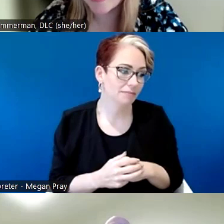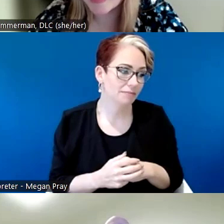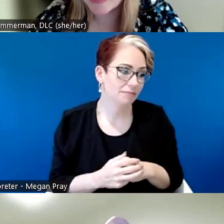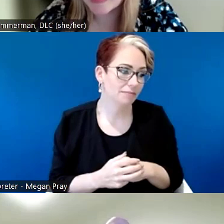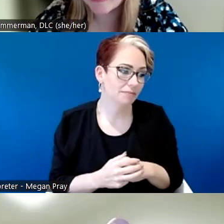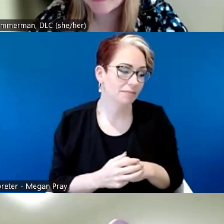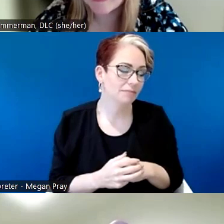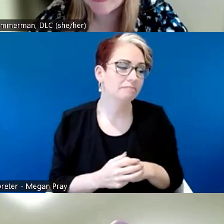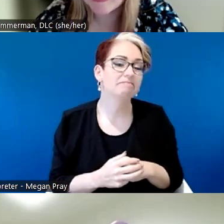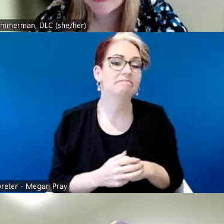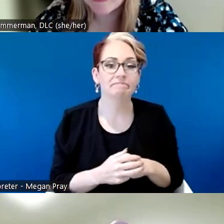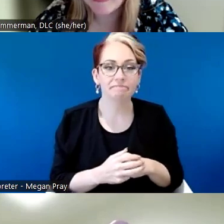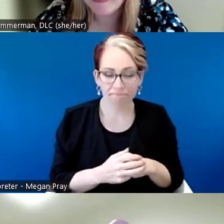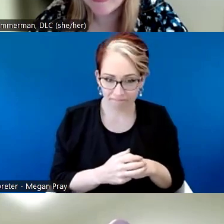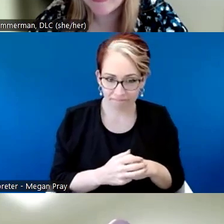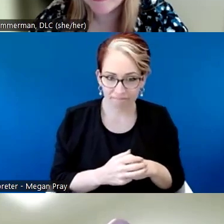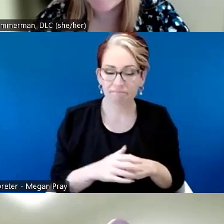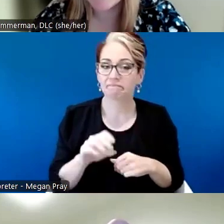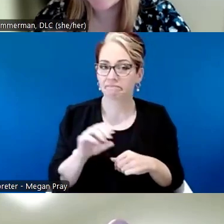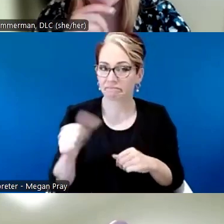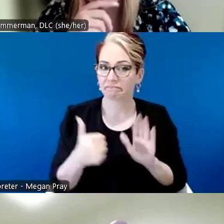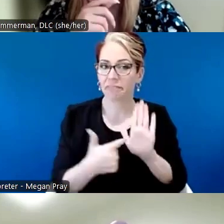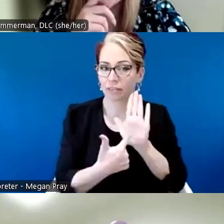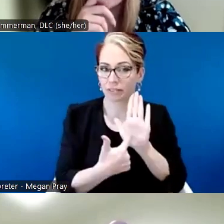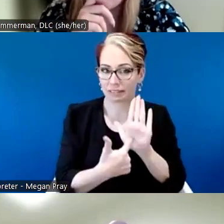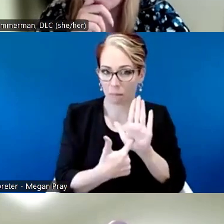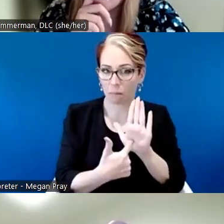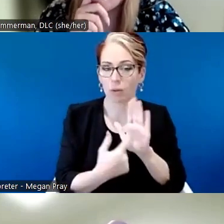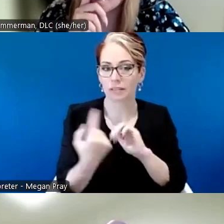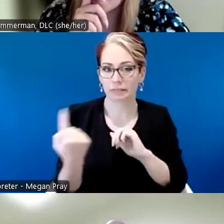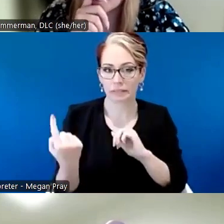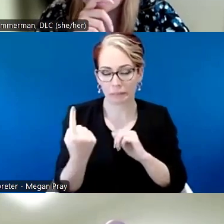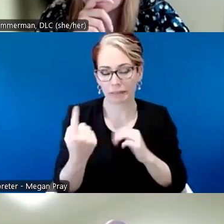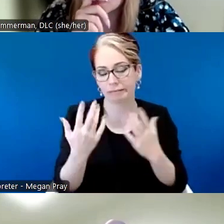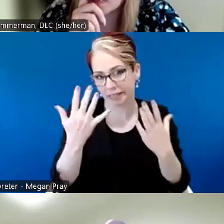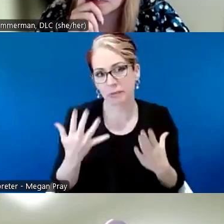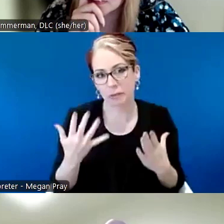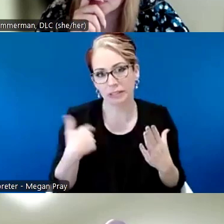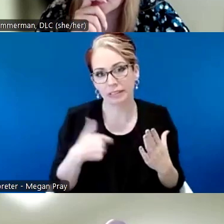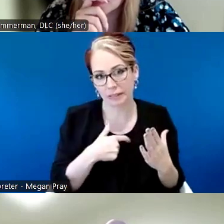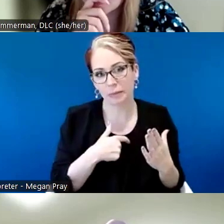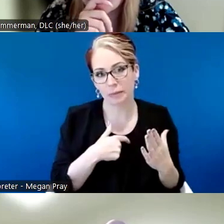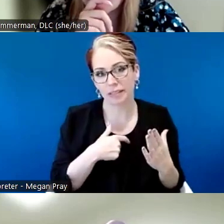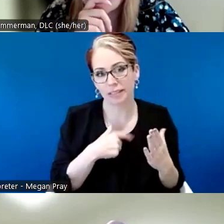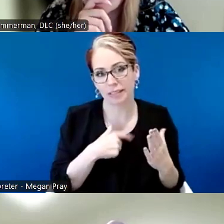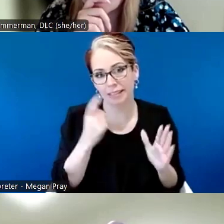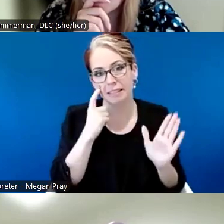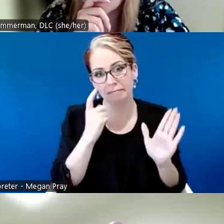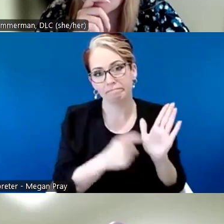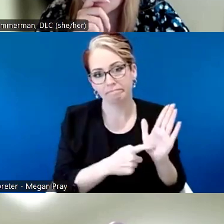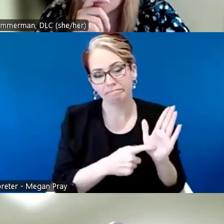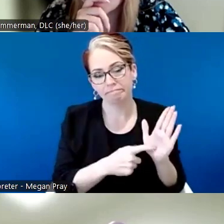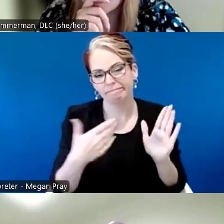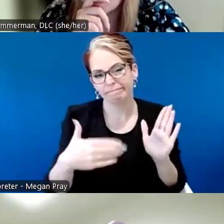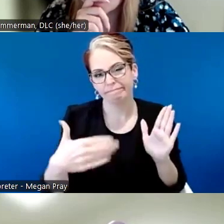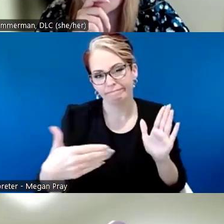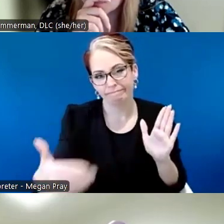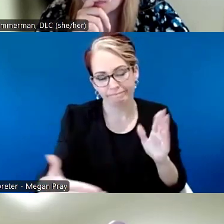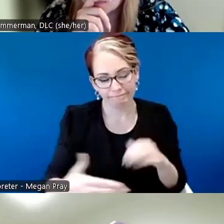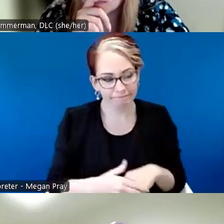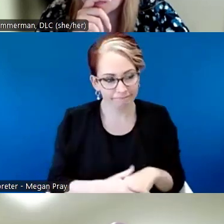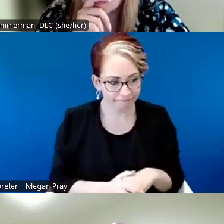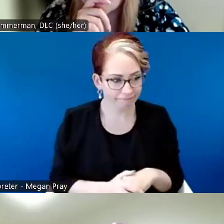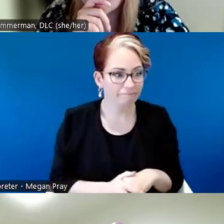Here's another example of something that we unfortunately encounter quite often, which is that we have